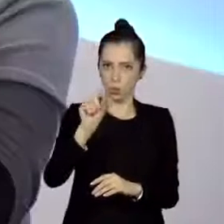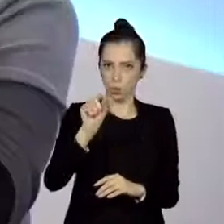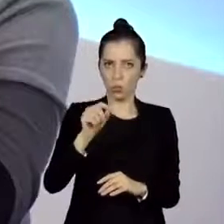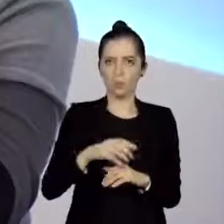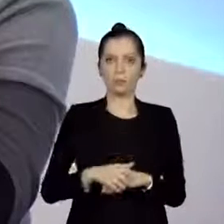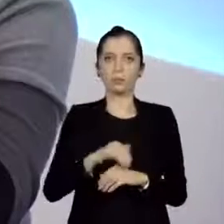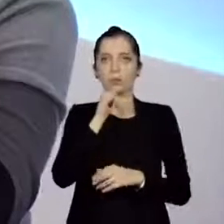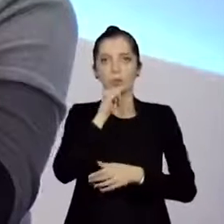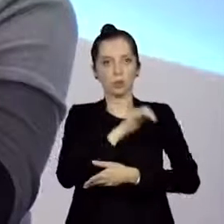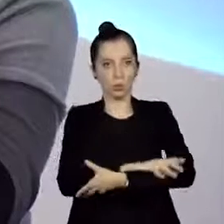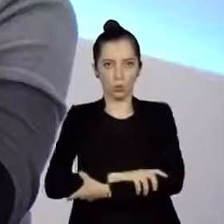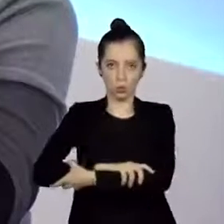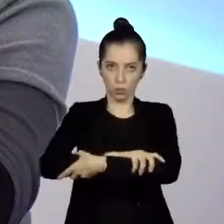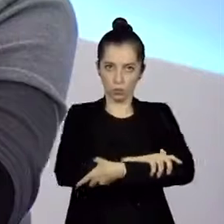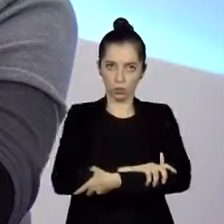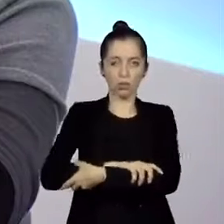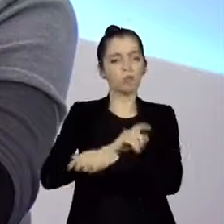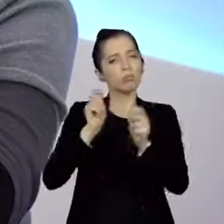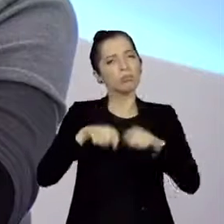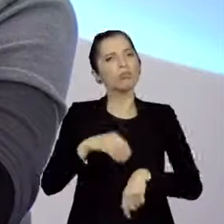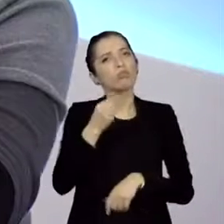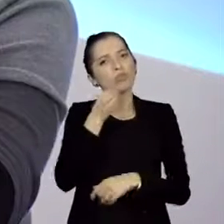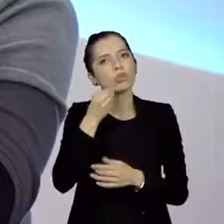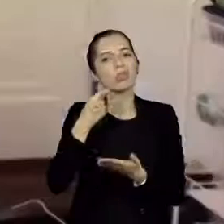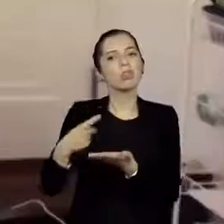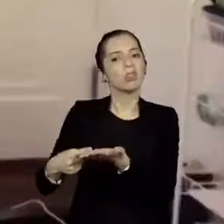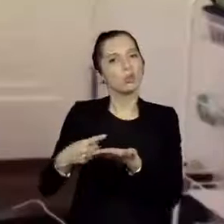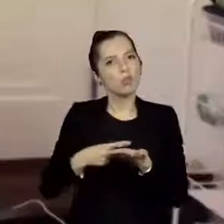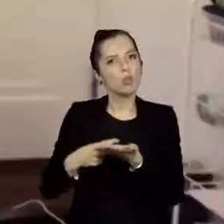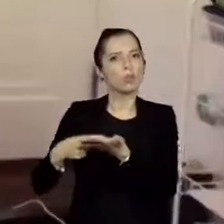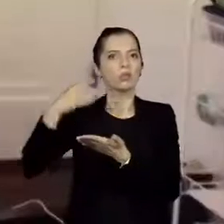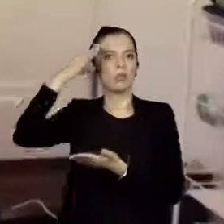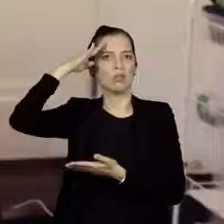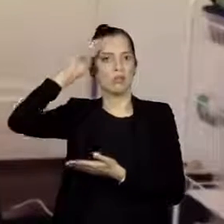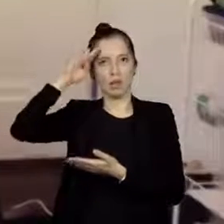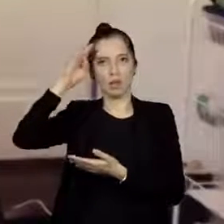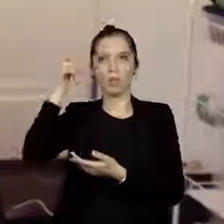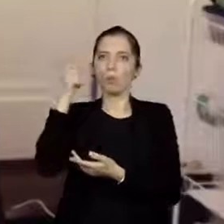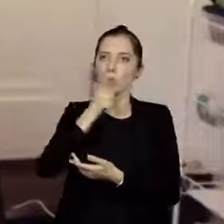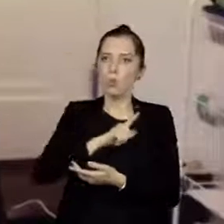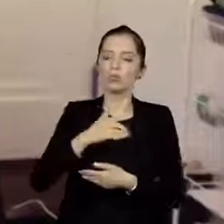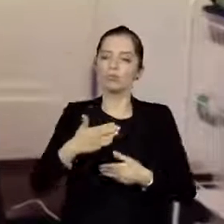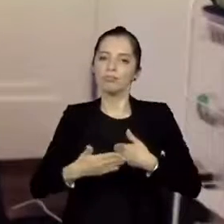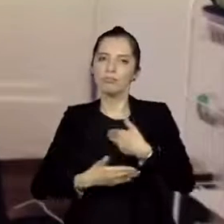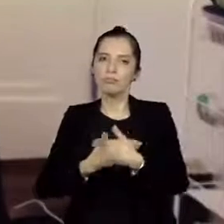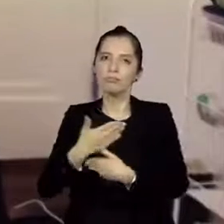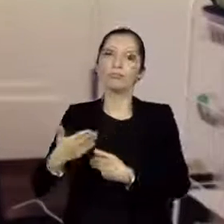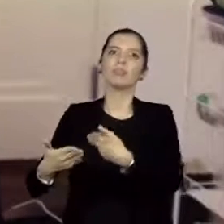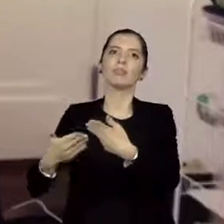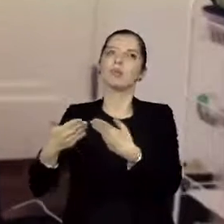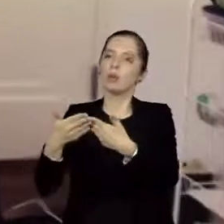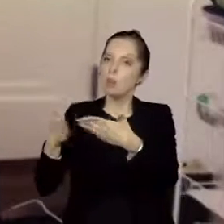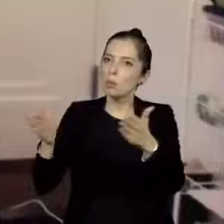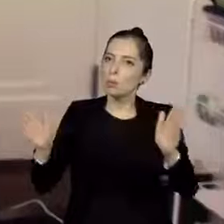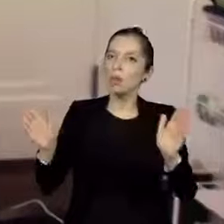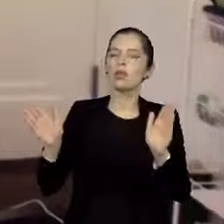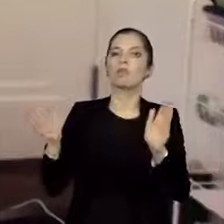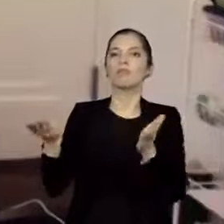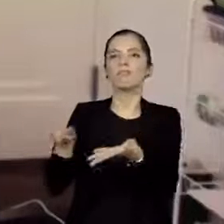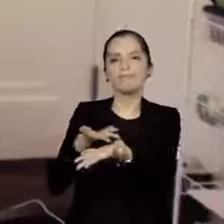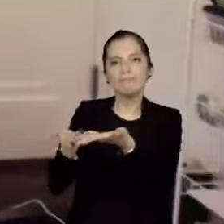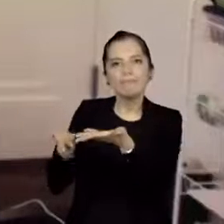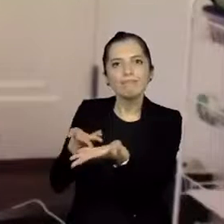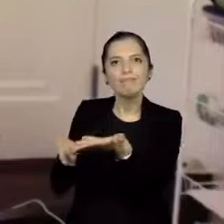the European Union has tried to negotiate on Ireland's behalf, to ensure that that remains an open process